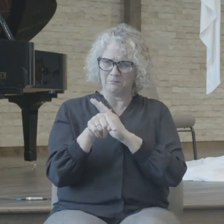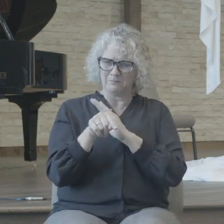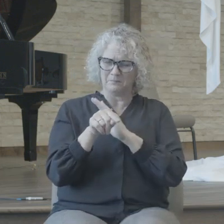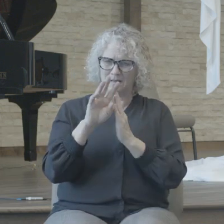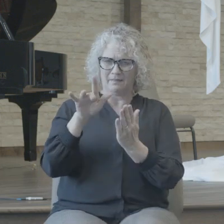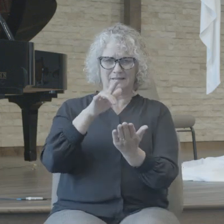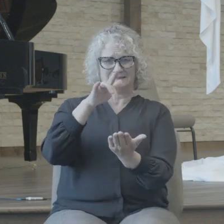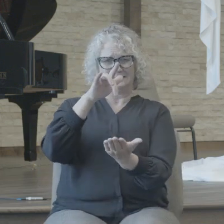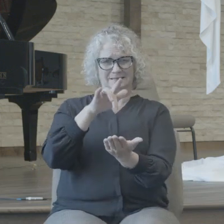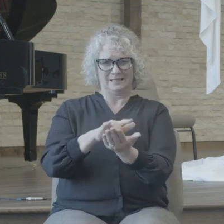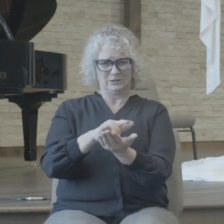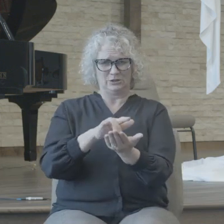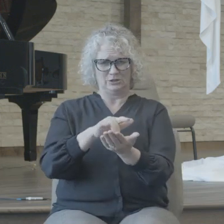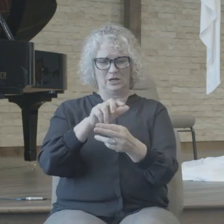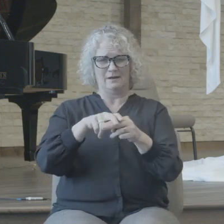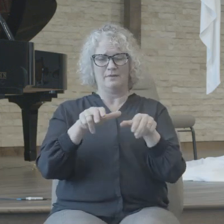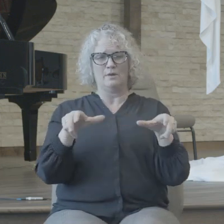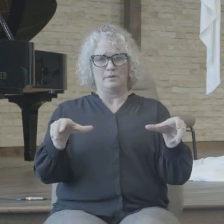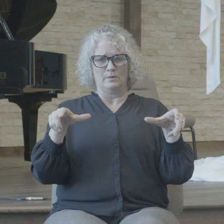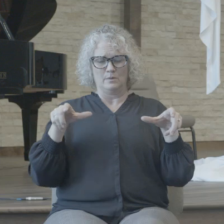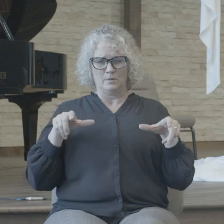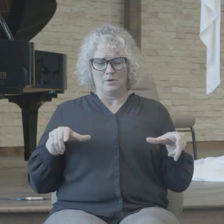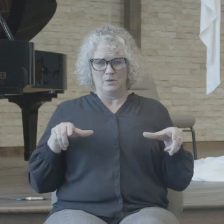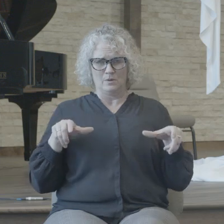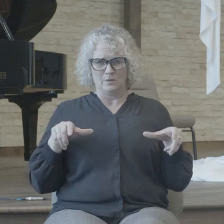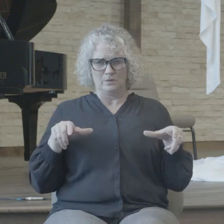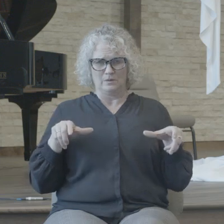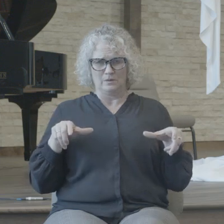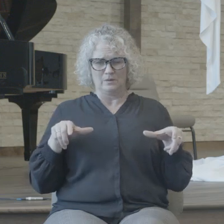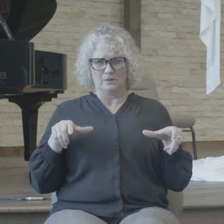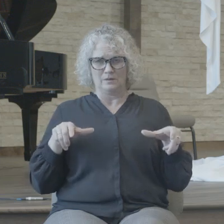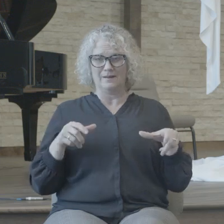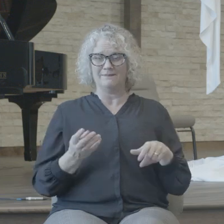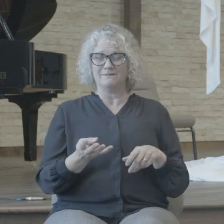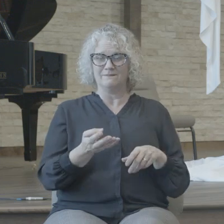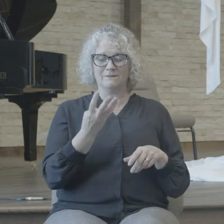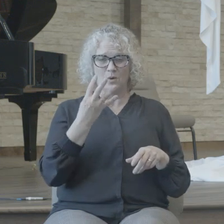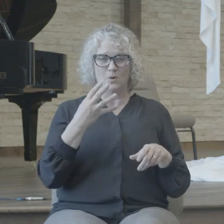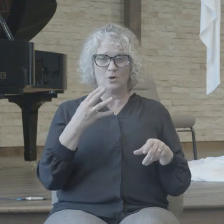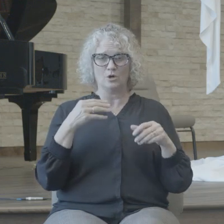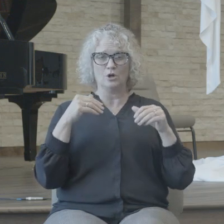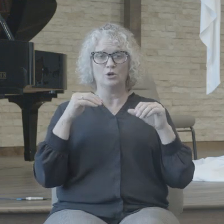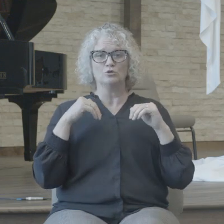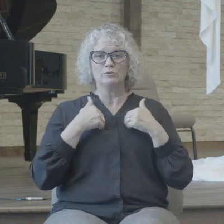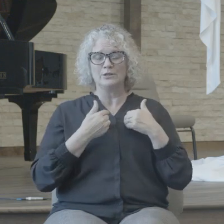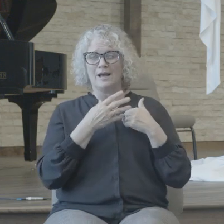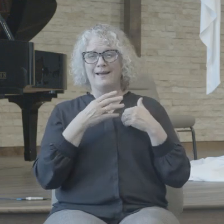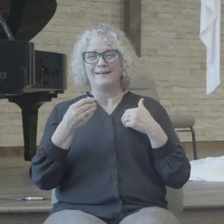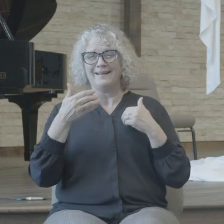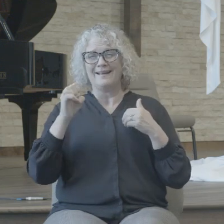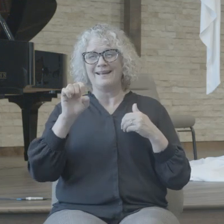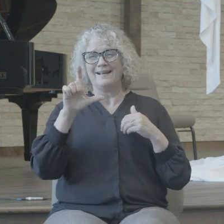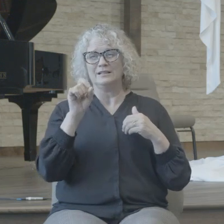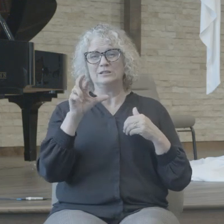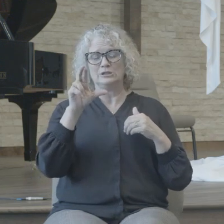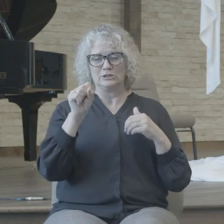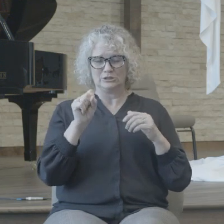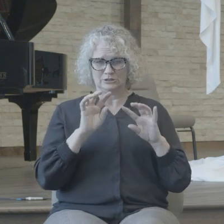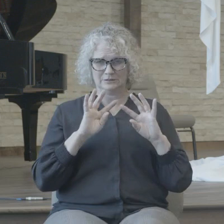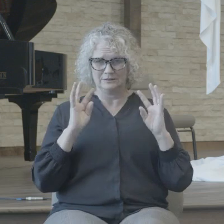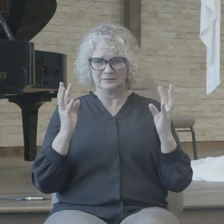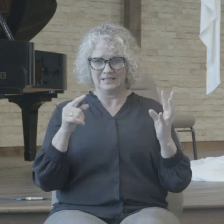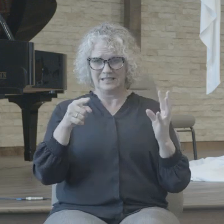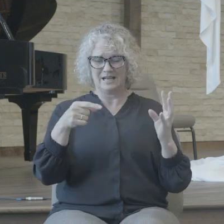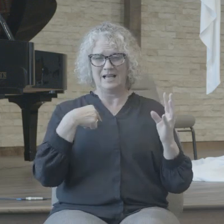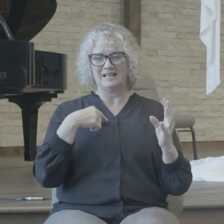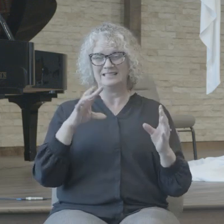center of the throne, encircled by the four living creatures and the elders. The lamb had seven horns